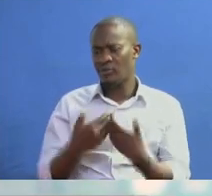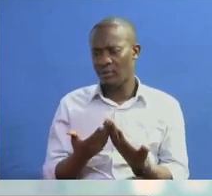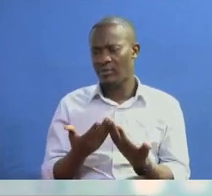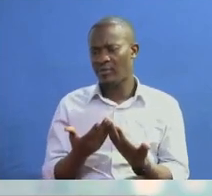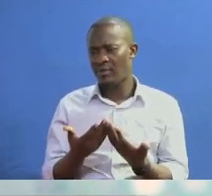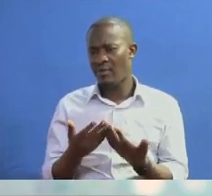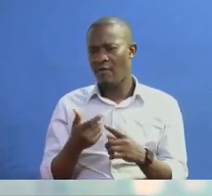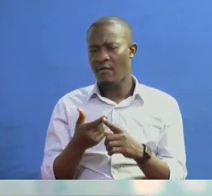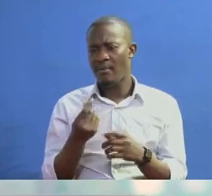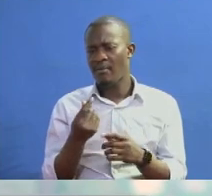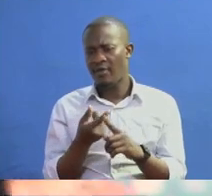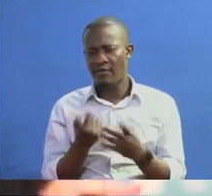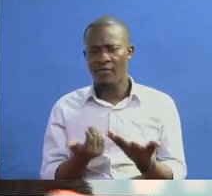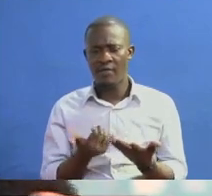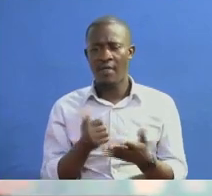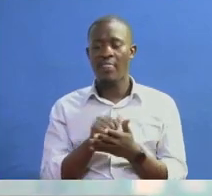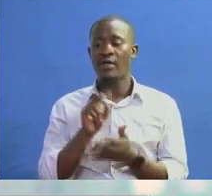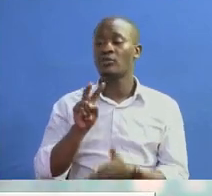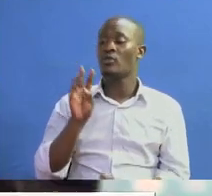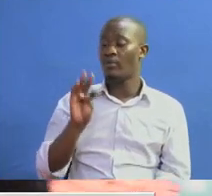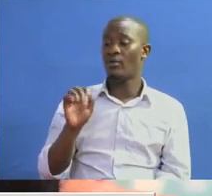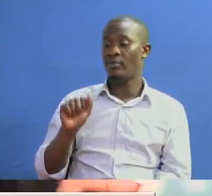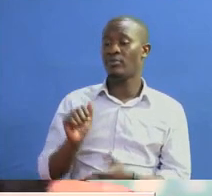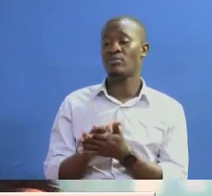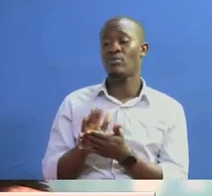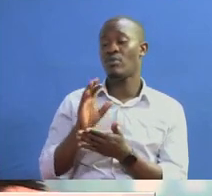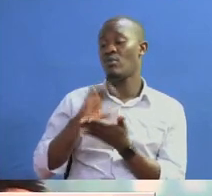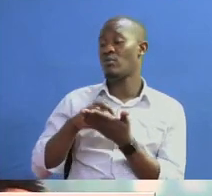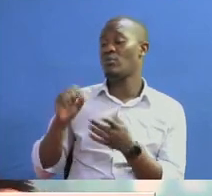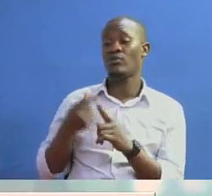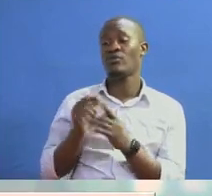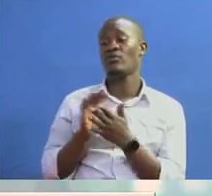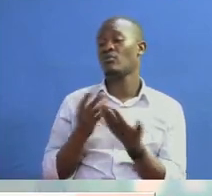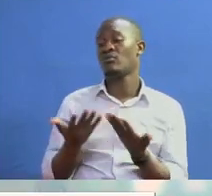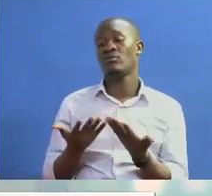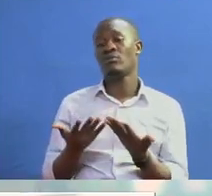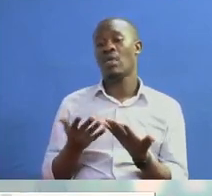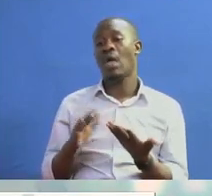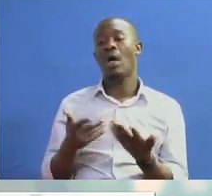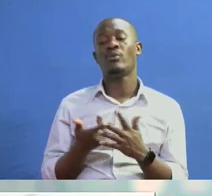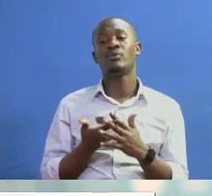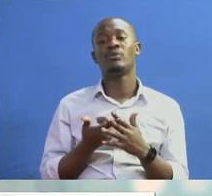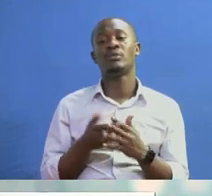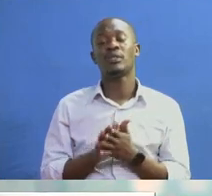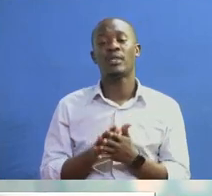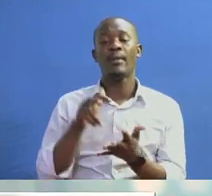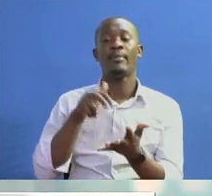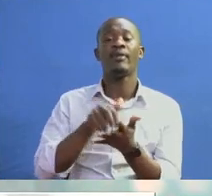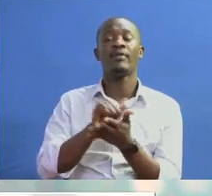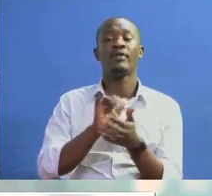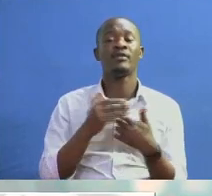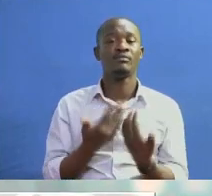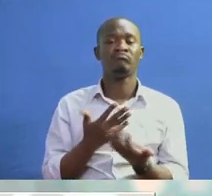money? That means the 2 million actually, it will just disappear in the air, because how will they start a project that is not even